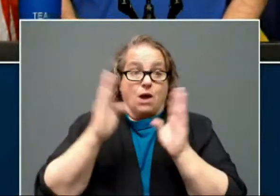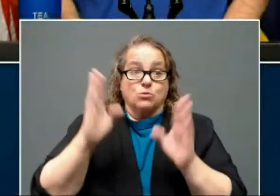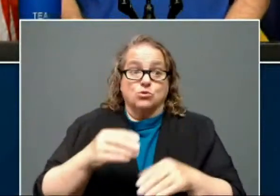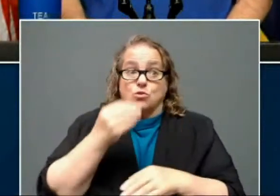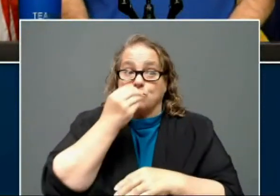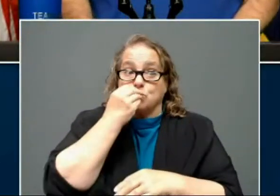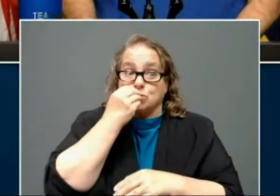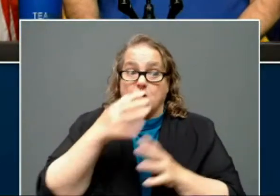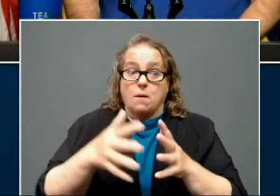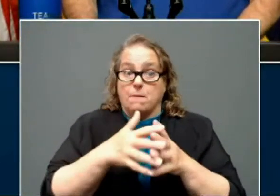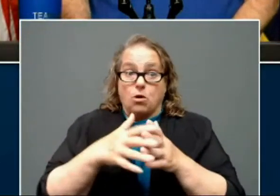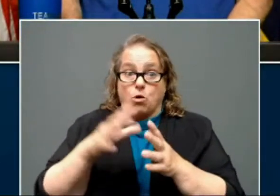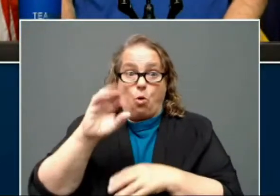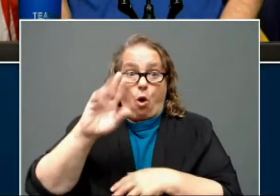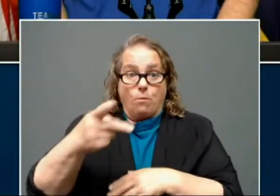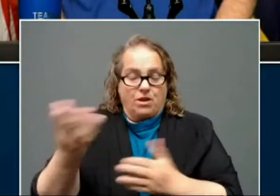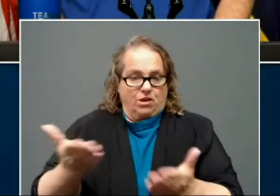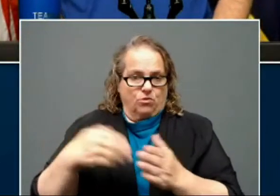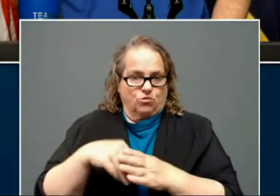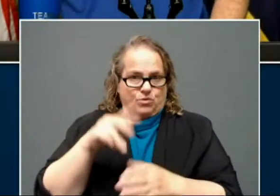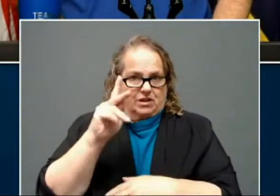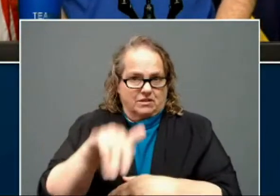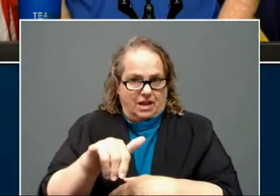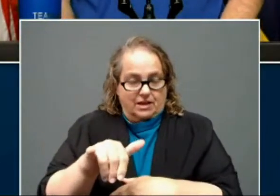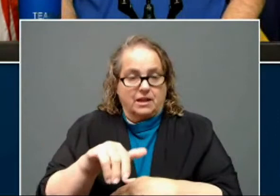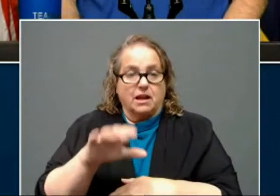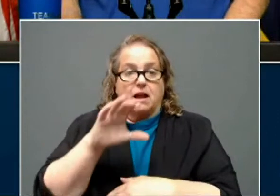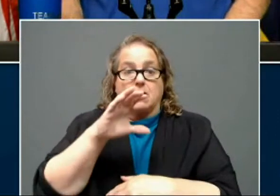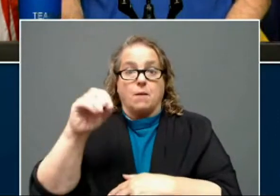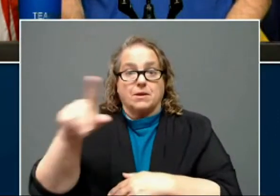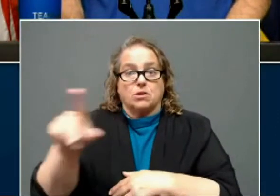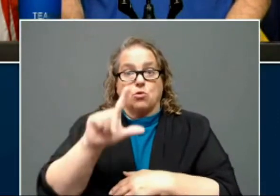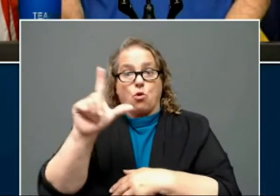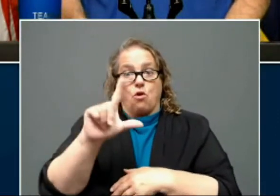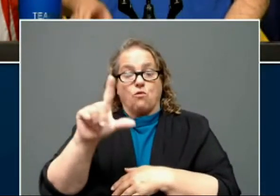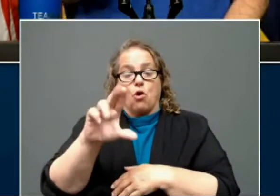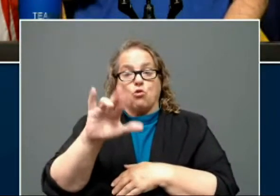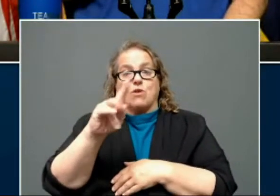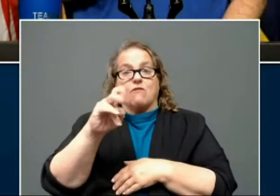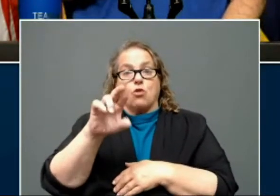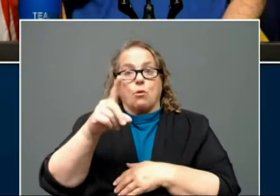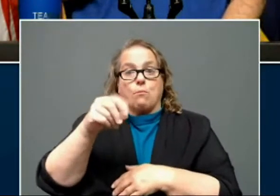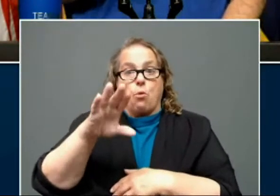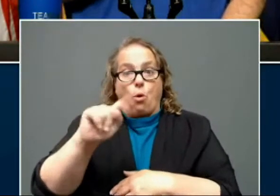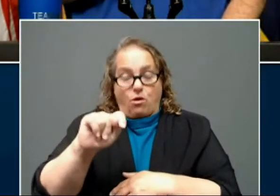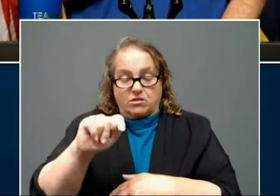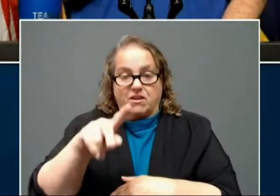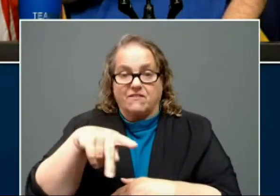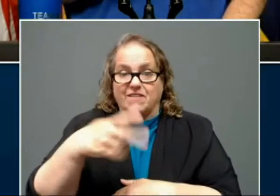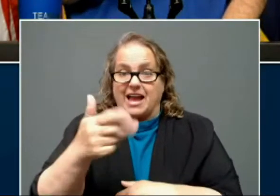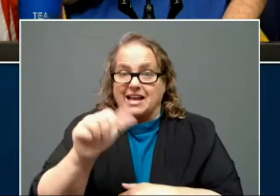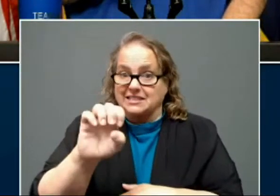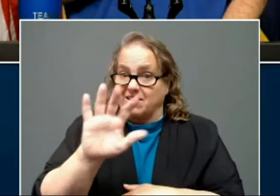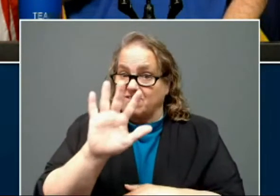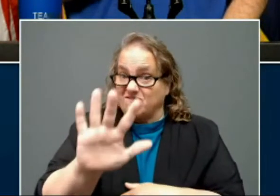Kentucky. The company is locating in Louisville's Riverport Authority's Phase 5 development with a